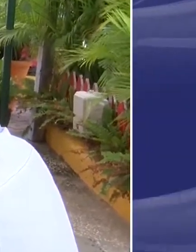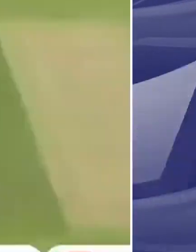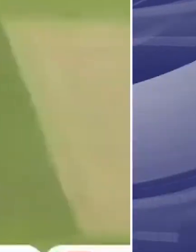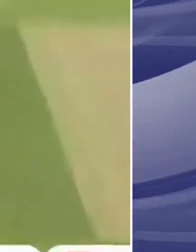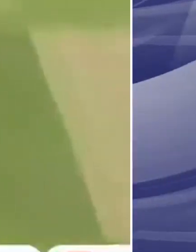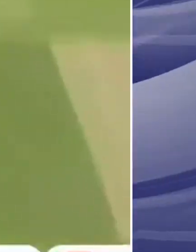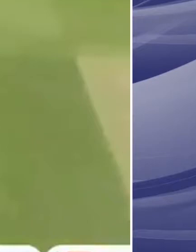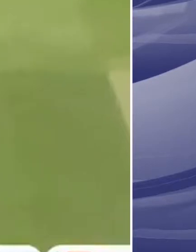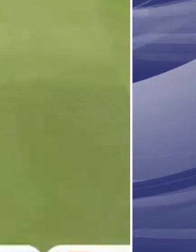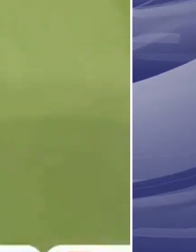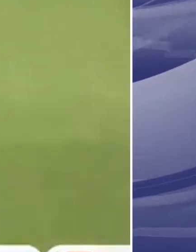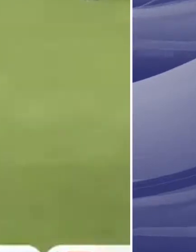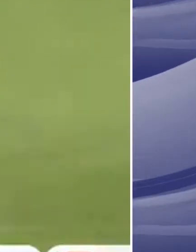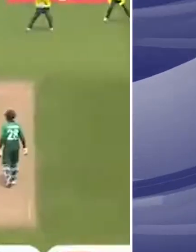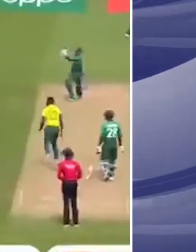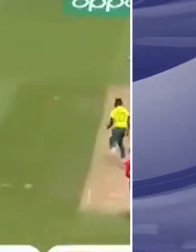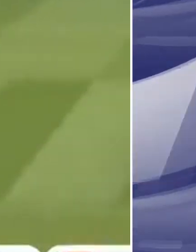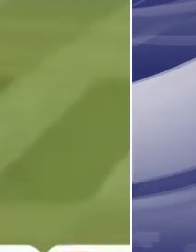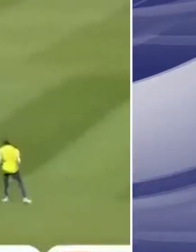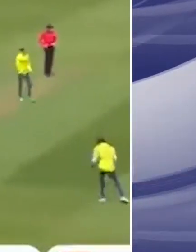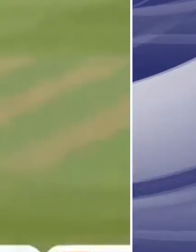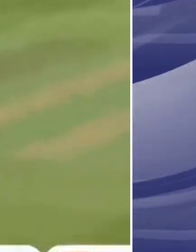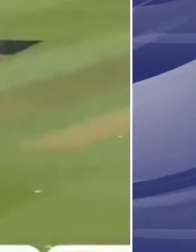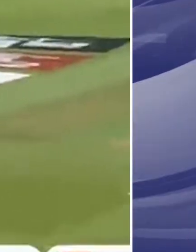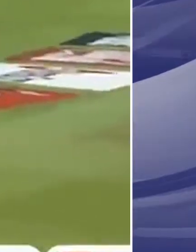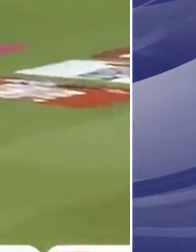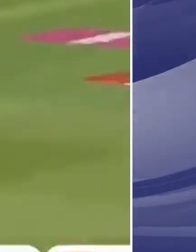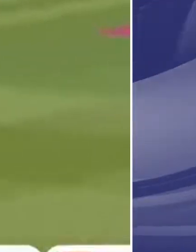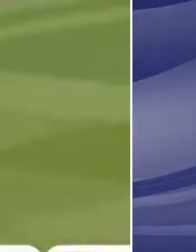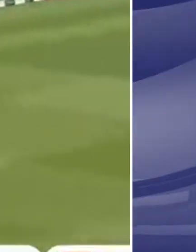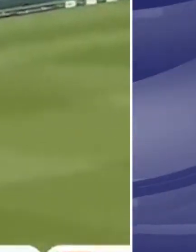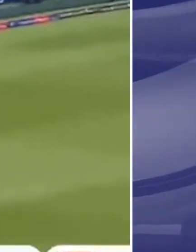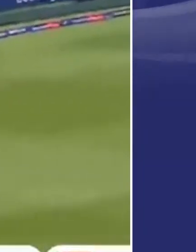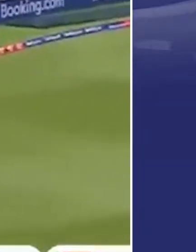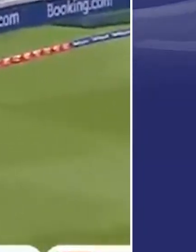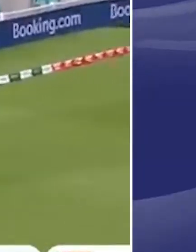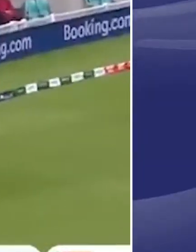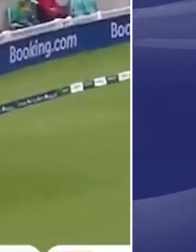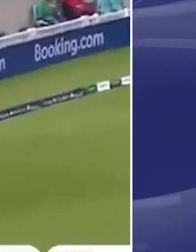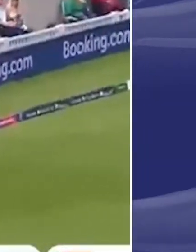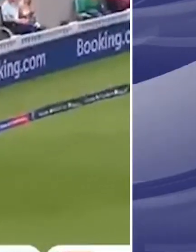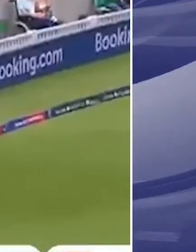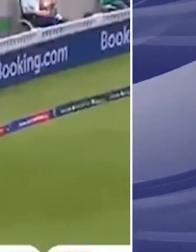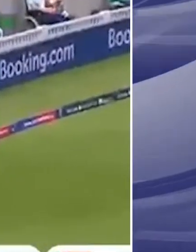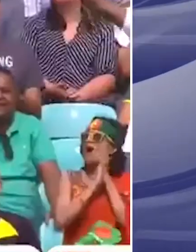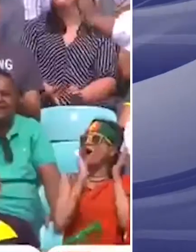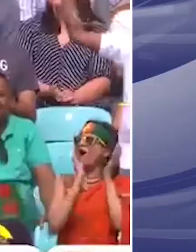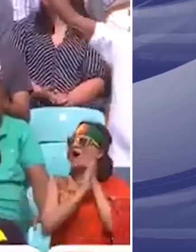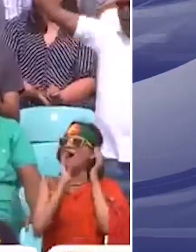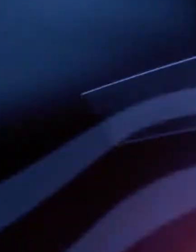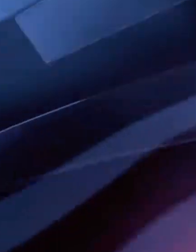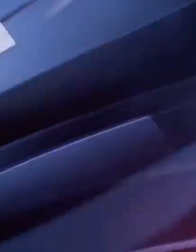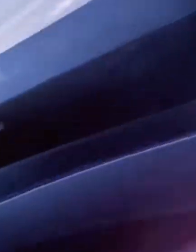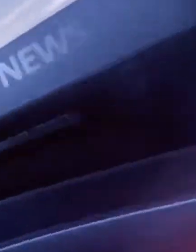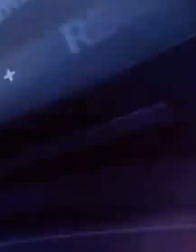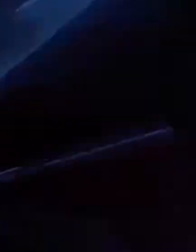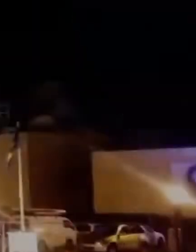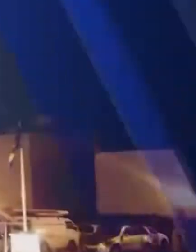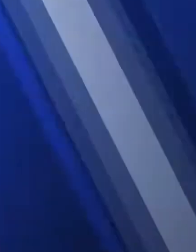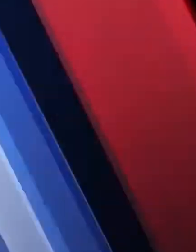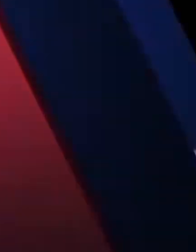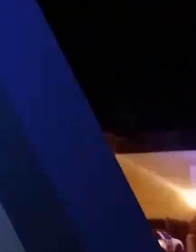pandemic. And in sports, 3 Bangladesh cricketers test positive for COVID-19.